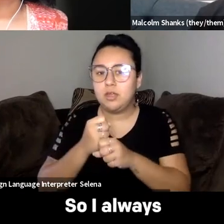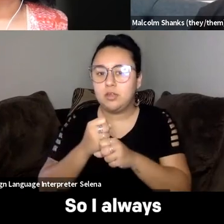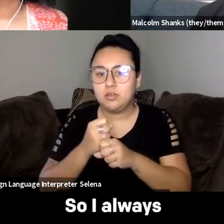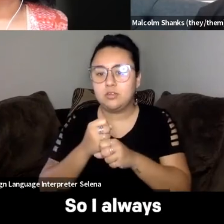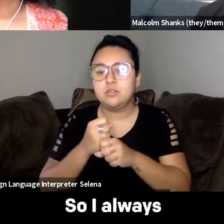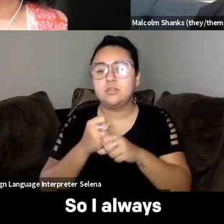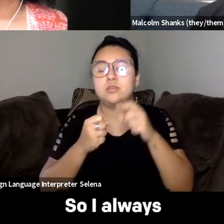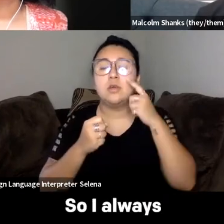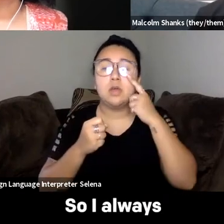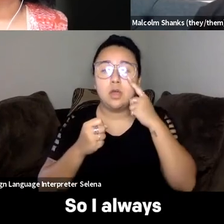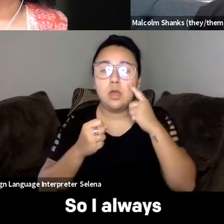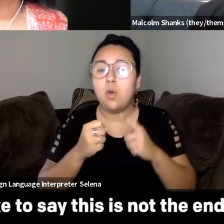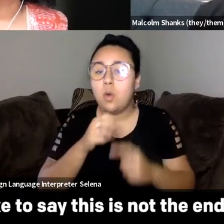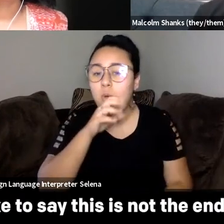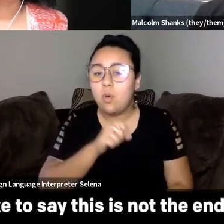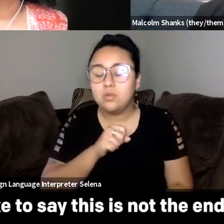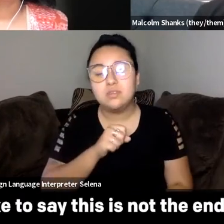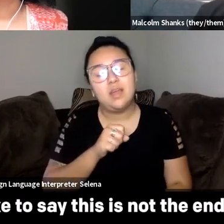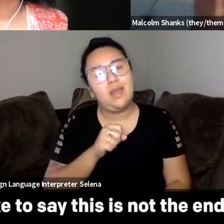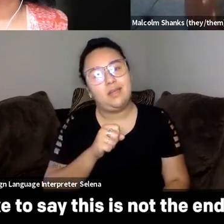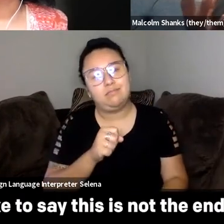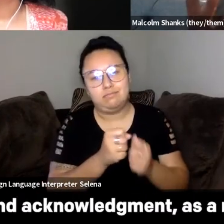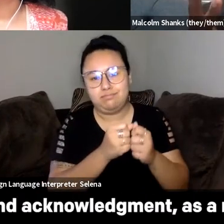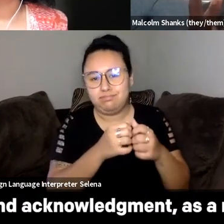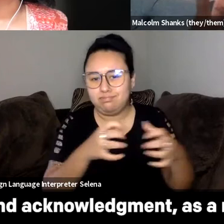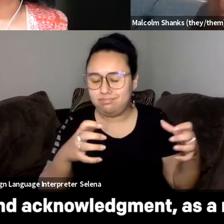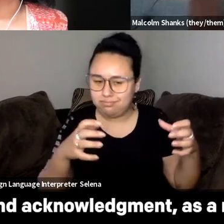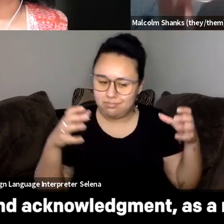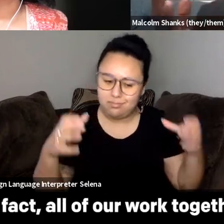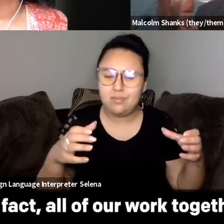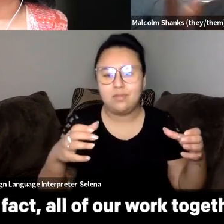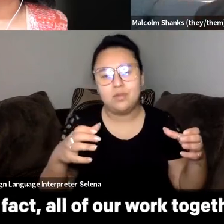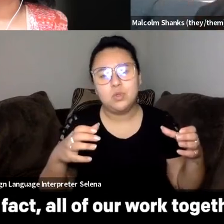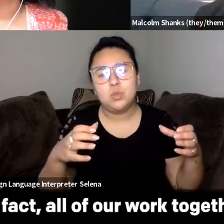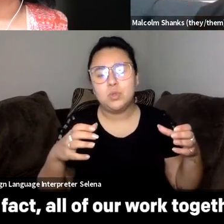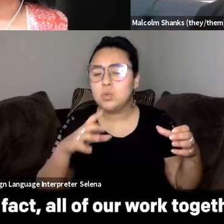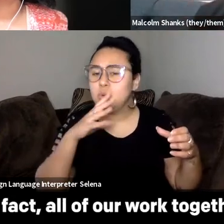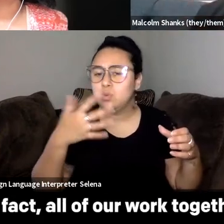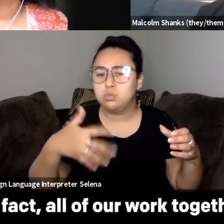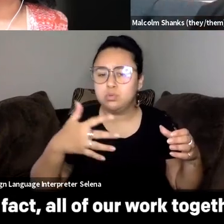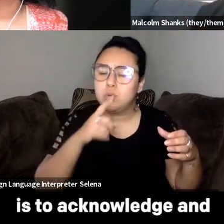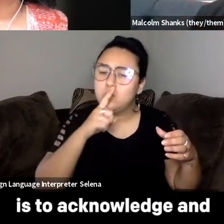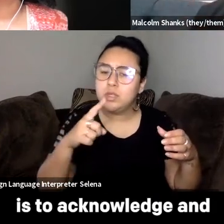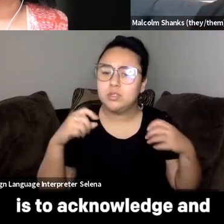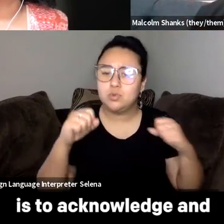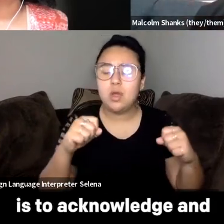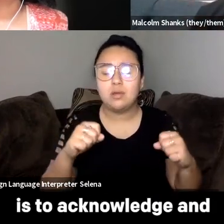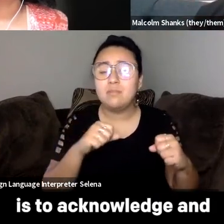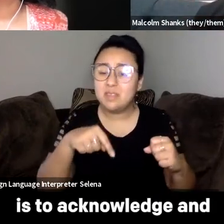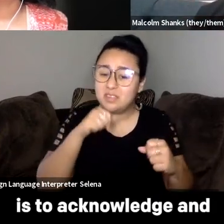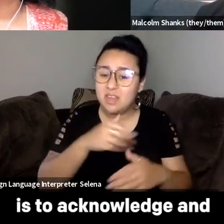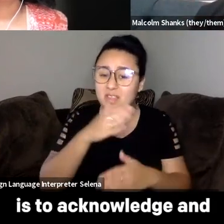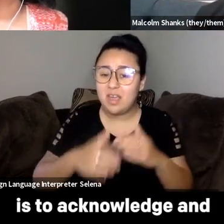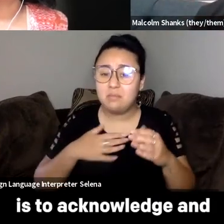of people strong. So I always like to say, this is not the end of the land acknowledgement. As a matter of fact, all of our work